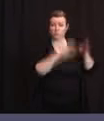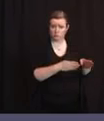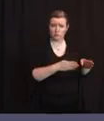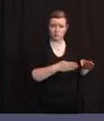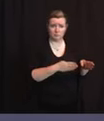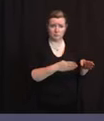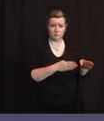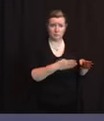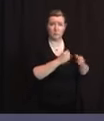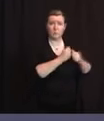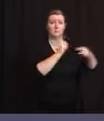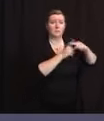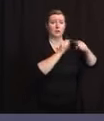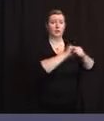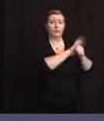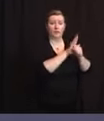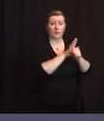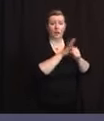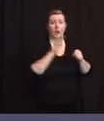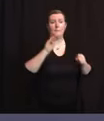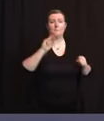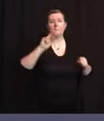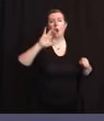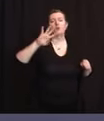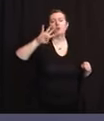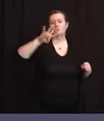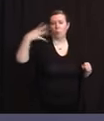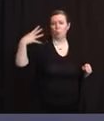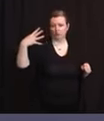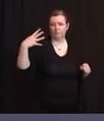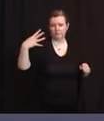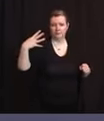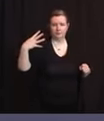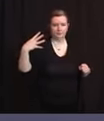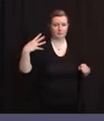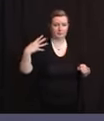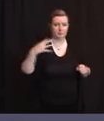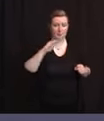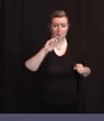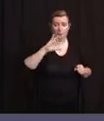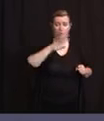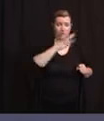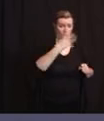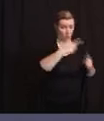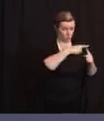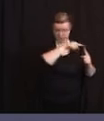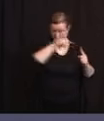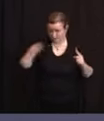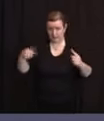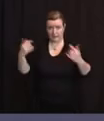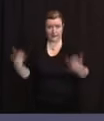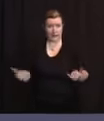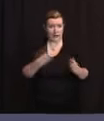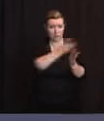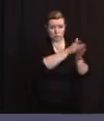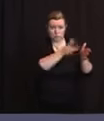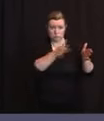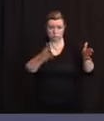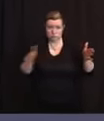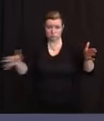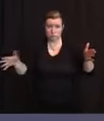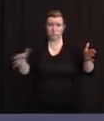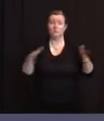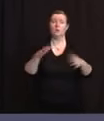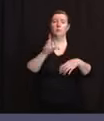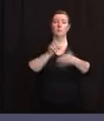on March 4th. Since that time, 18 guidances have been sent to